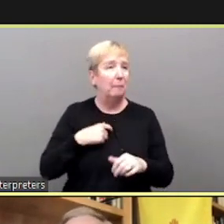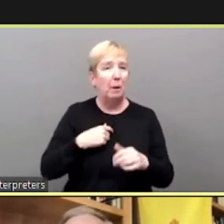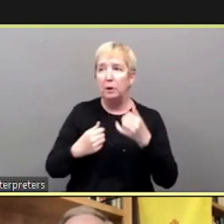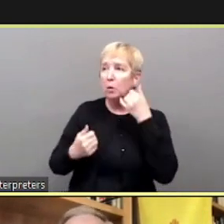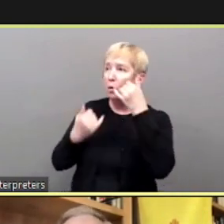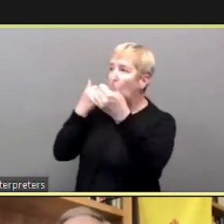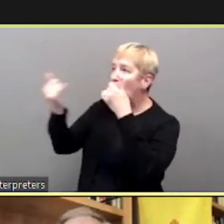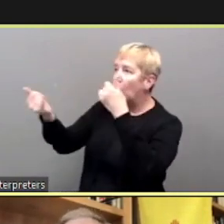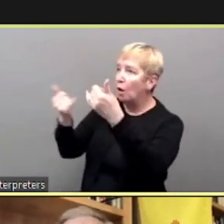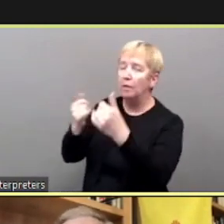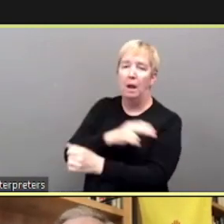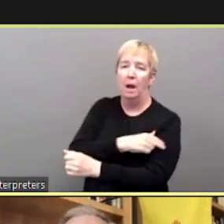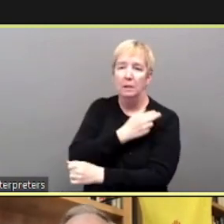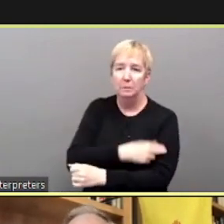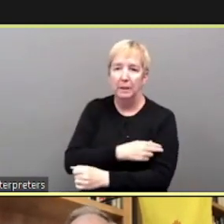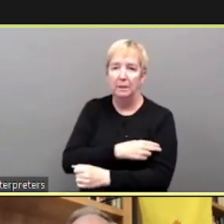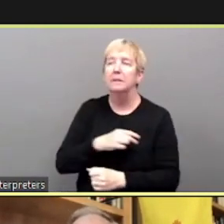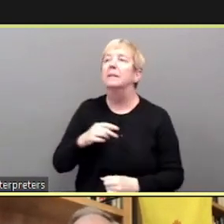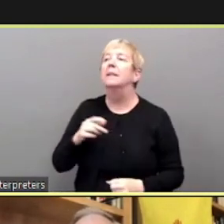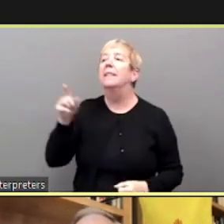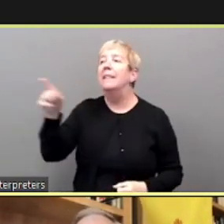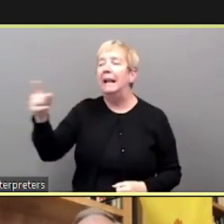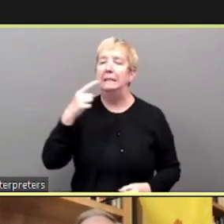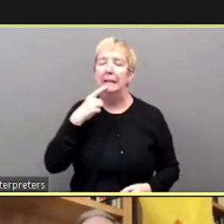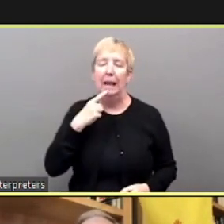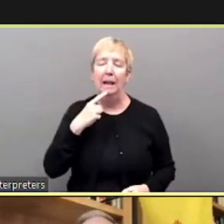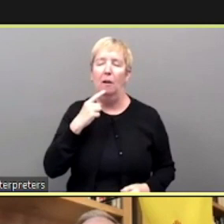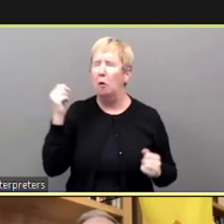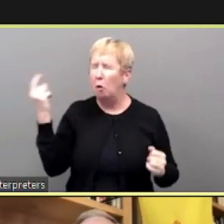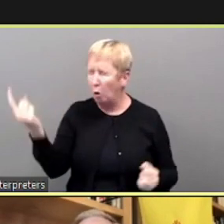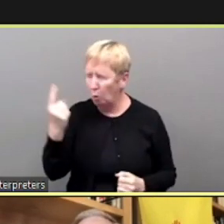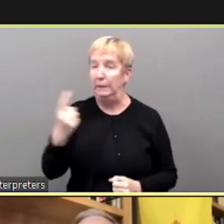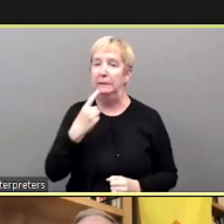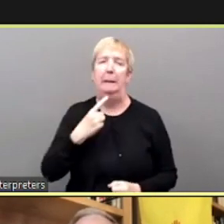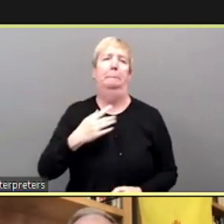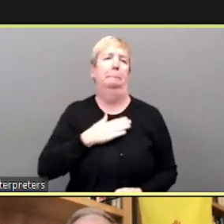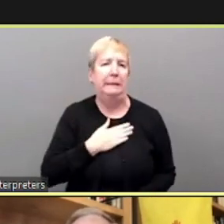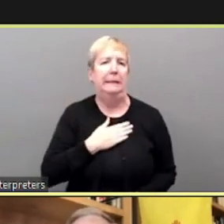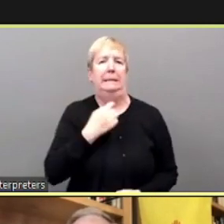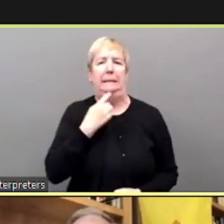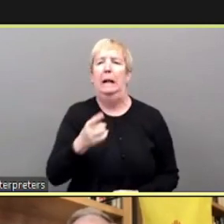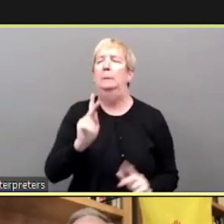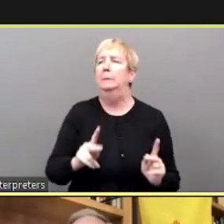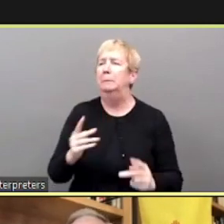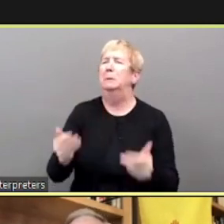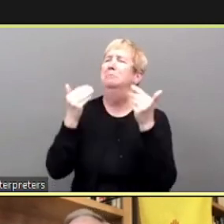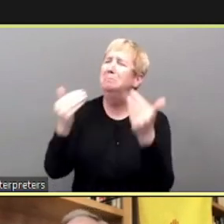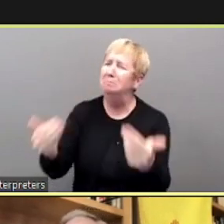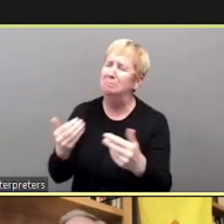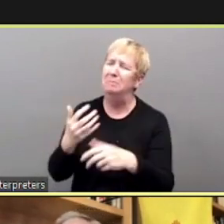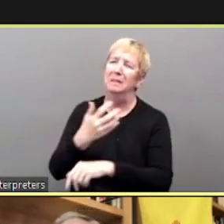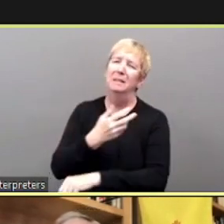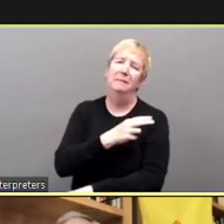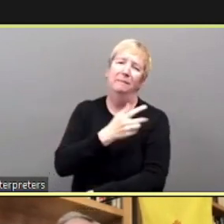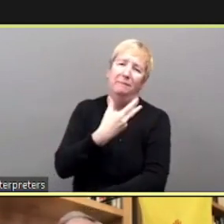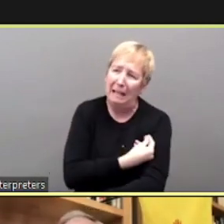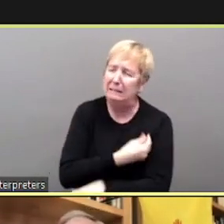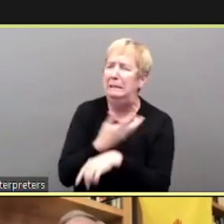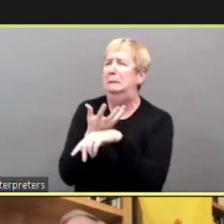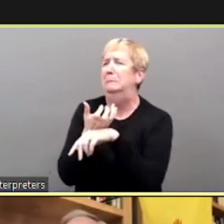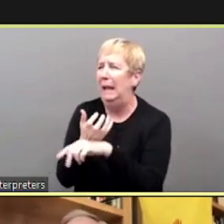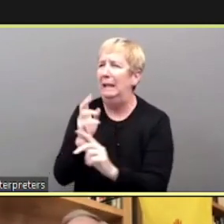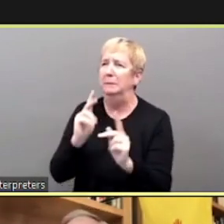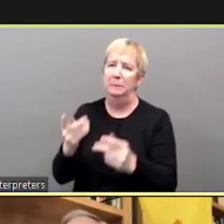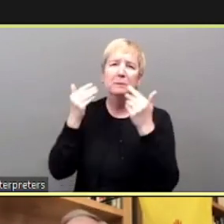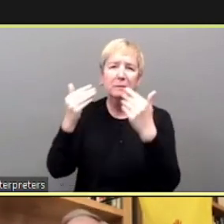who works in a hospital, they say, please tell everyone to get vaccinated, because we just are not seeing vaccinated people in the hospital these days. Next